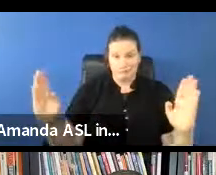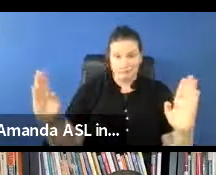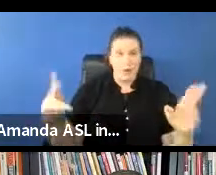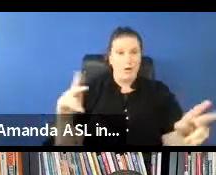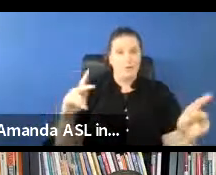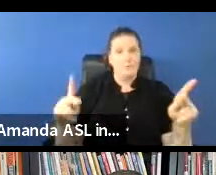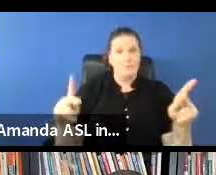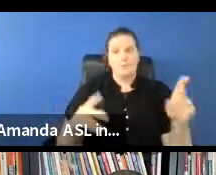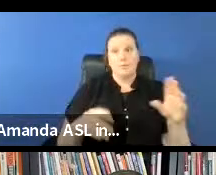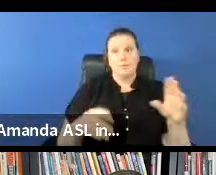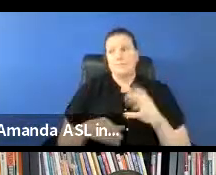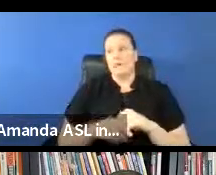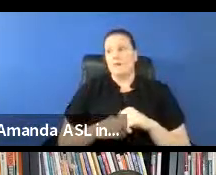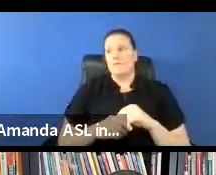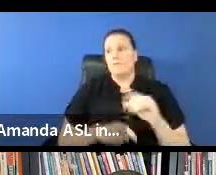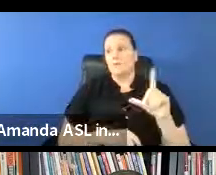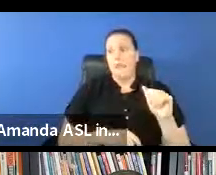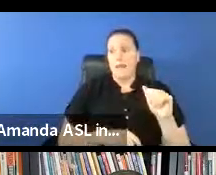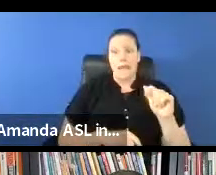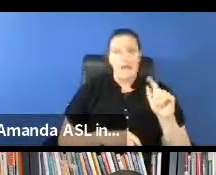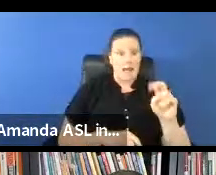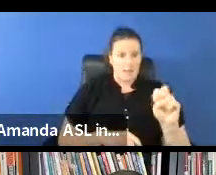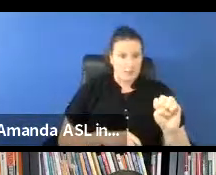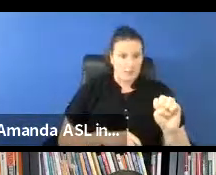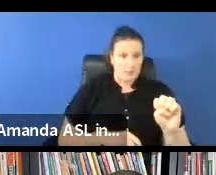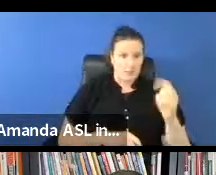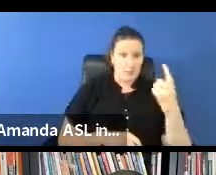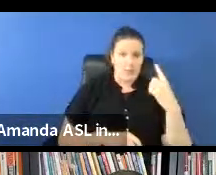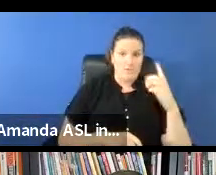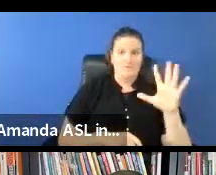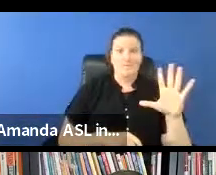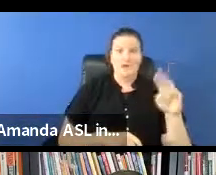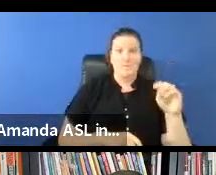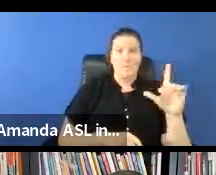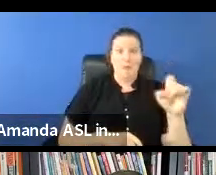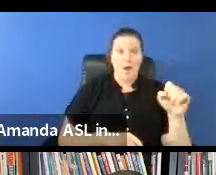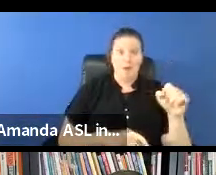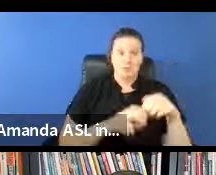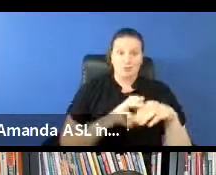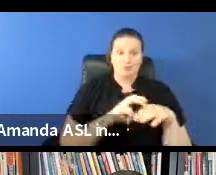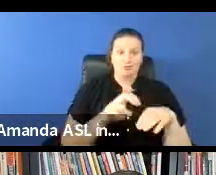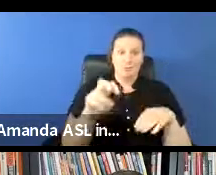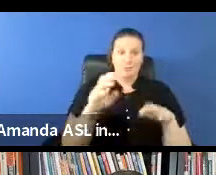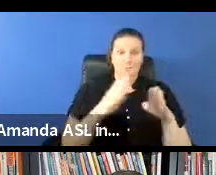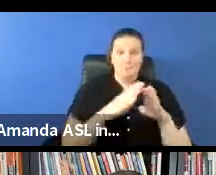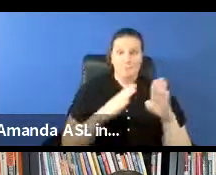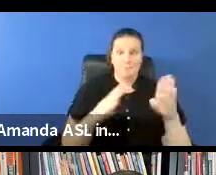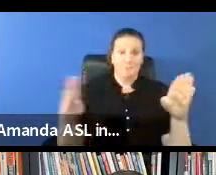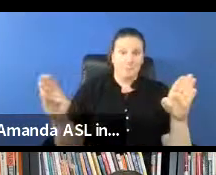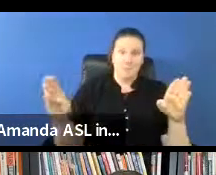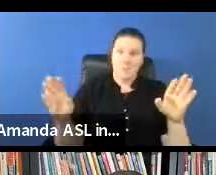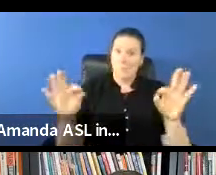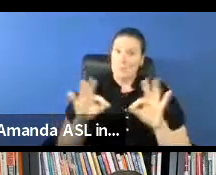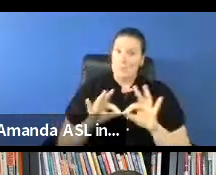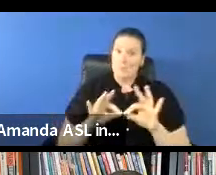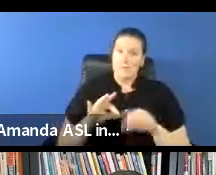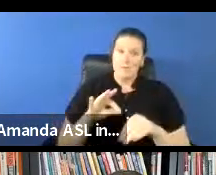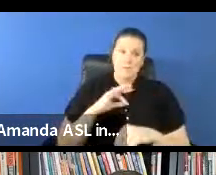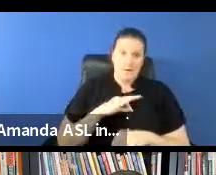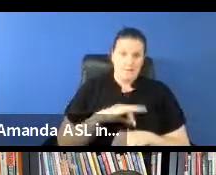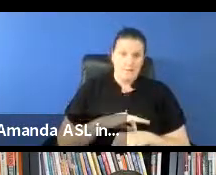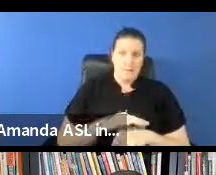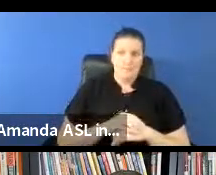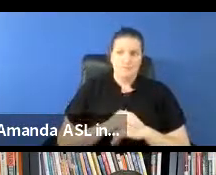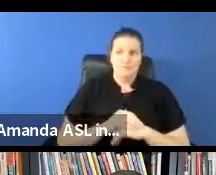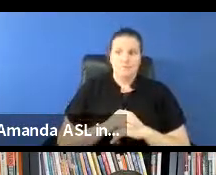people into a lane for a 5-mile trip, it may be worth the benefit. And